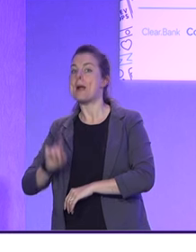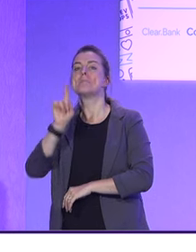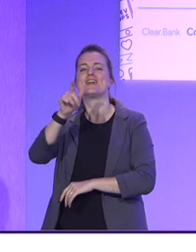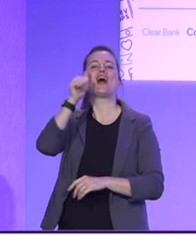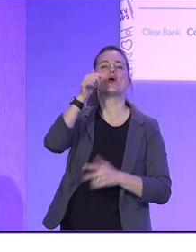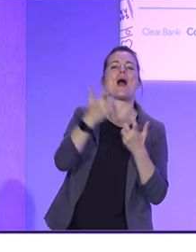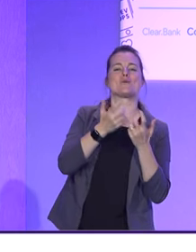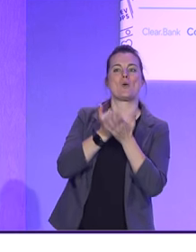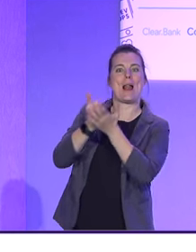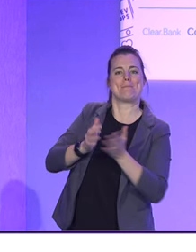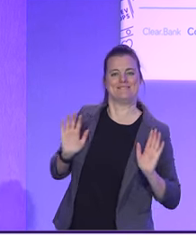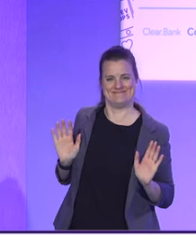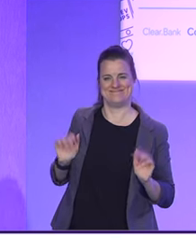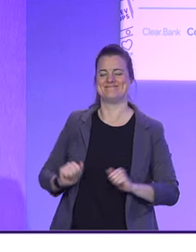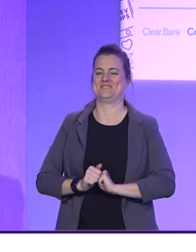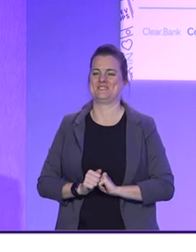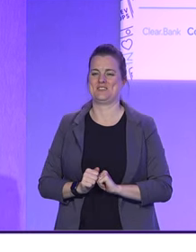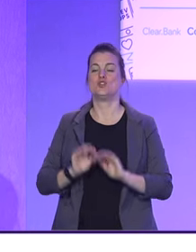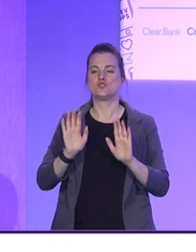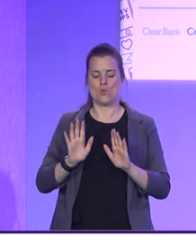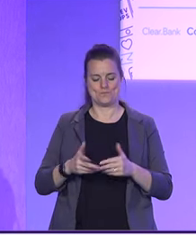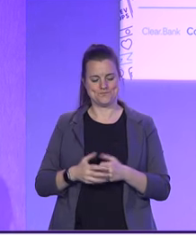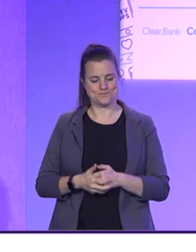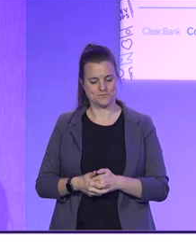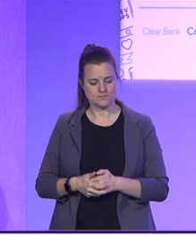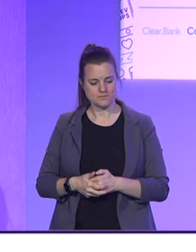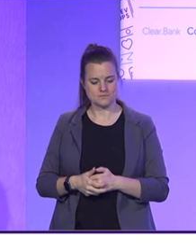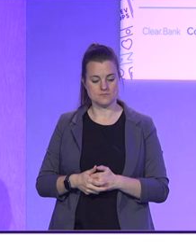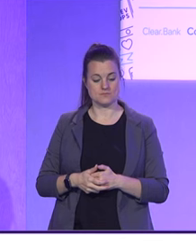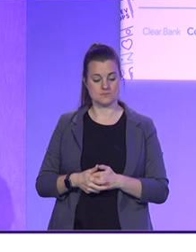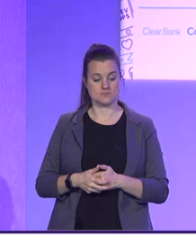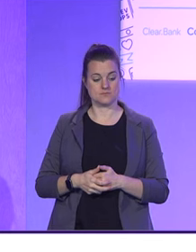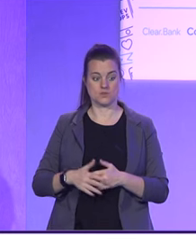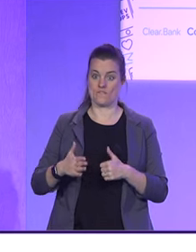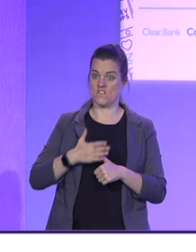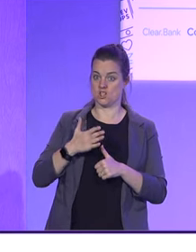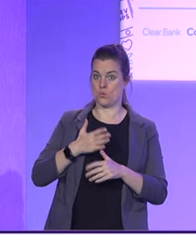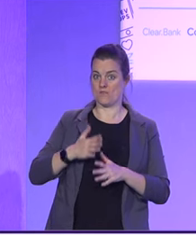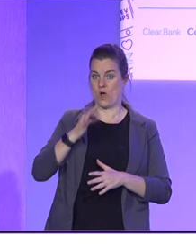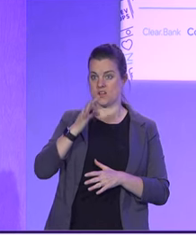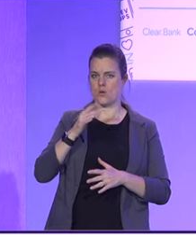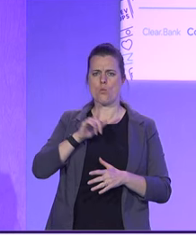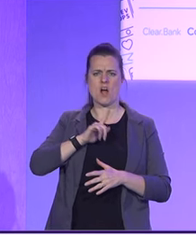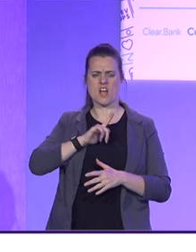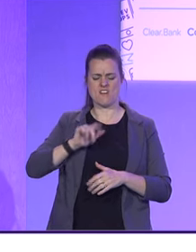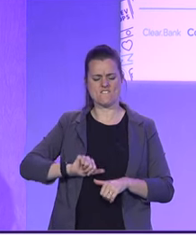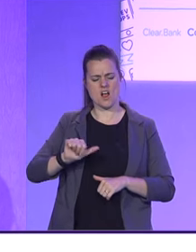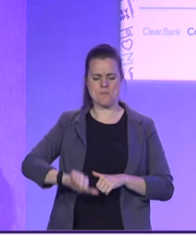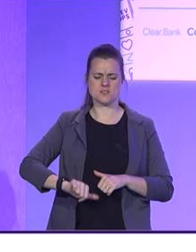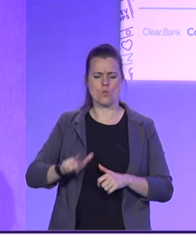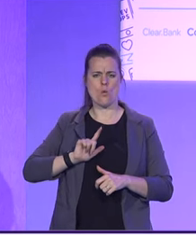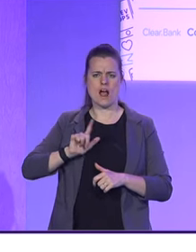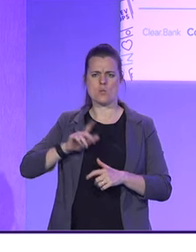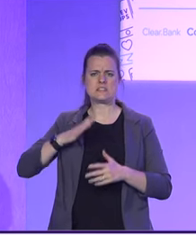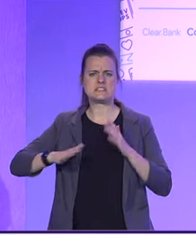okay? So that's what I'm gonna do. First of all is why agriculture needs us, why the farmers, why